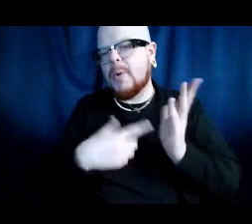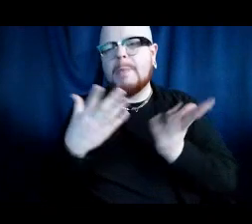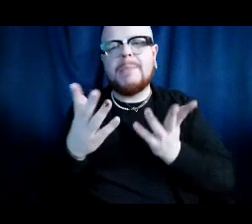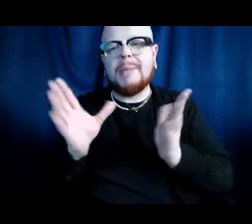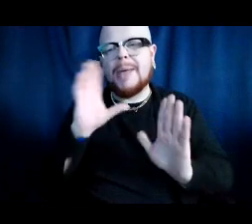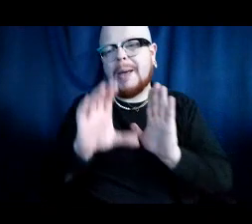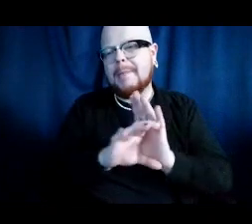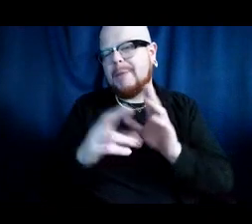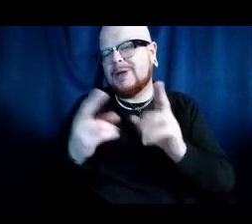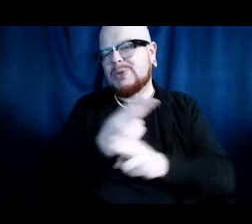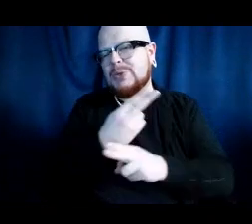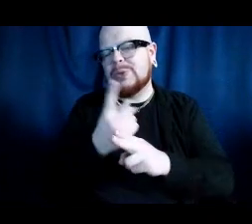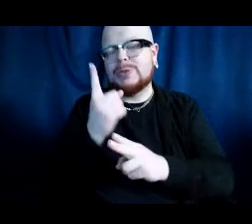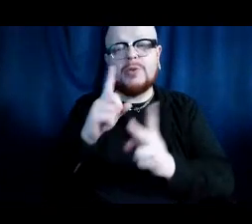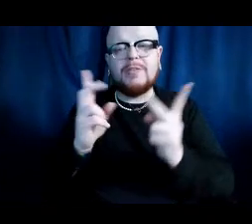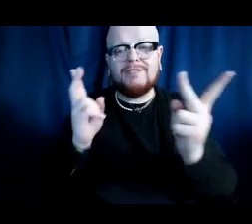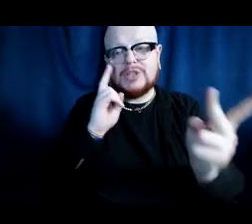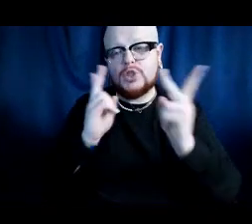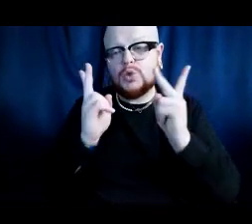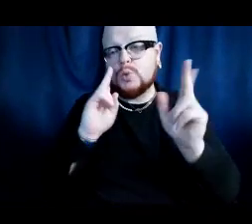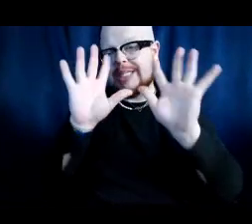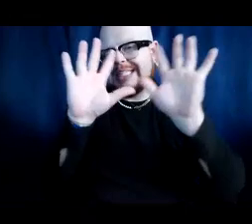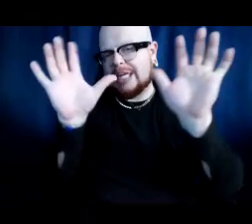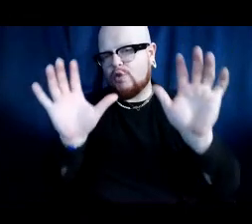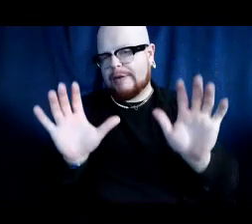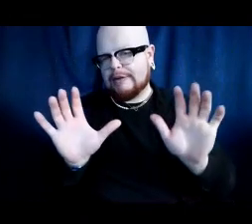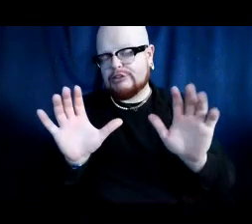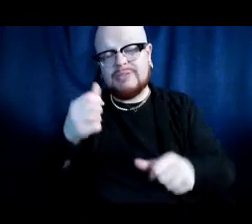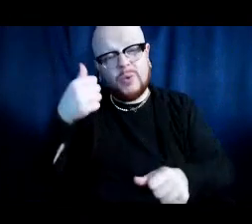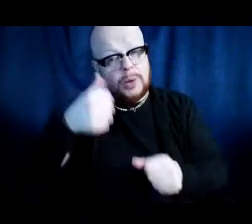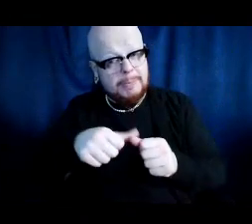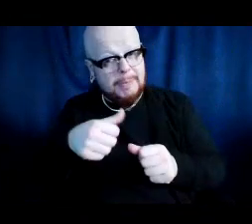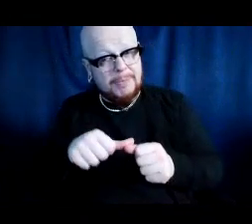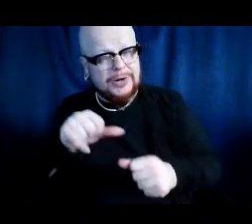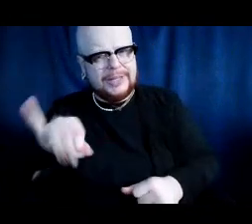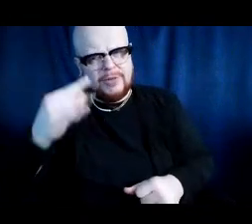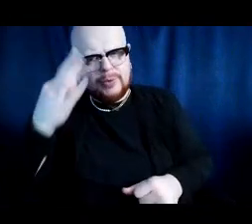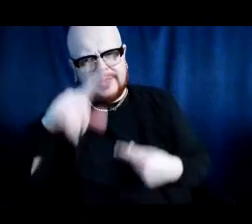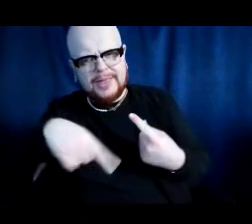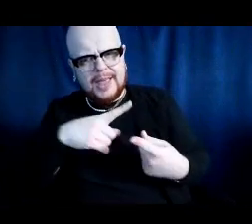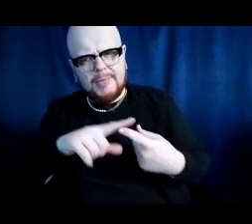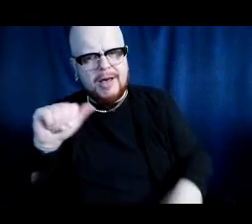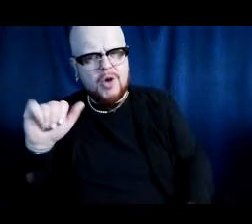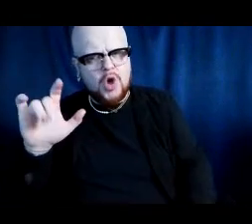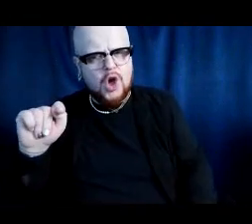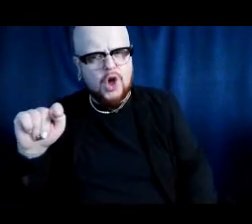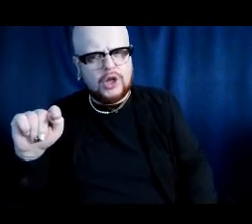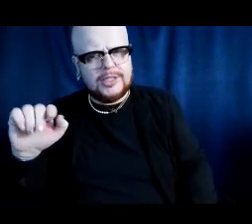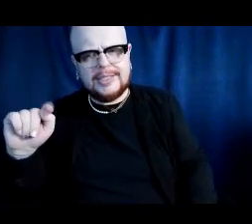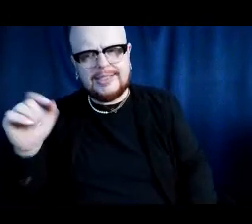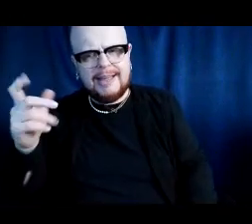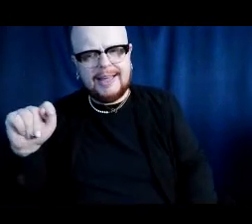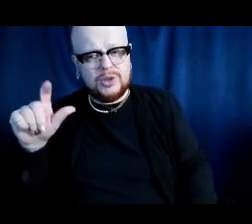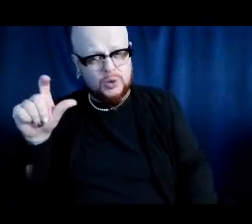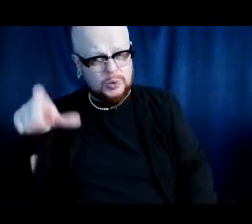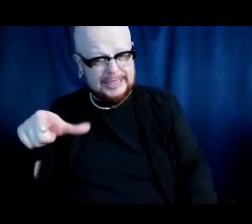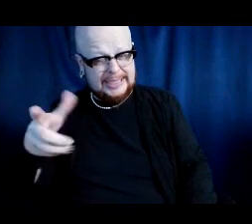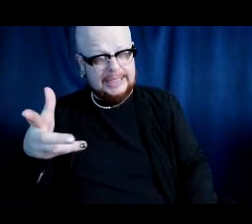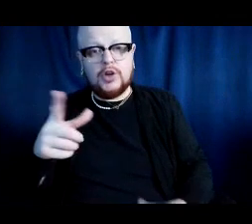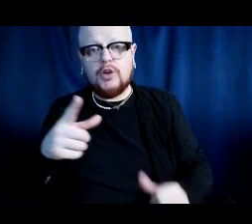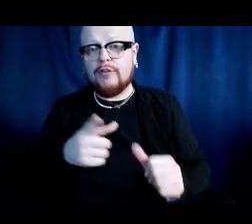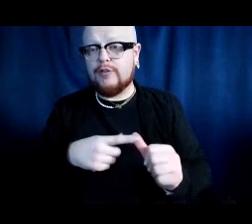decoration. Remember, when considering whether alt text is needed for an image, a trick is to remove the images to